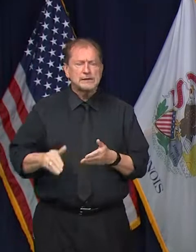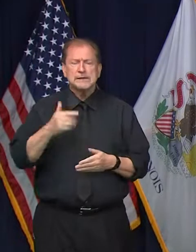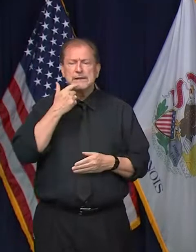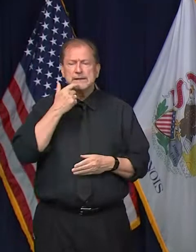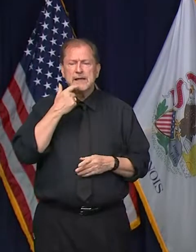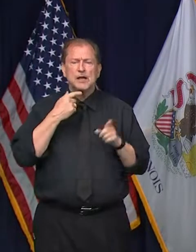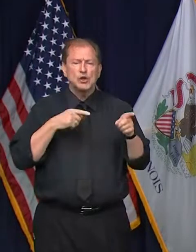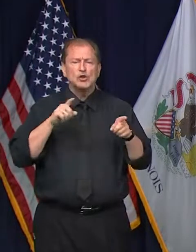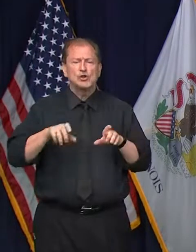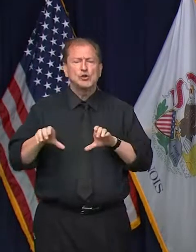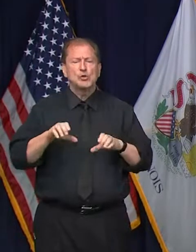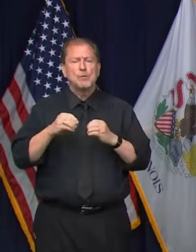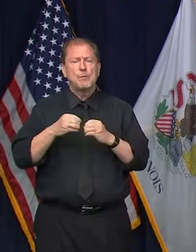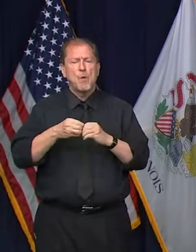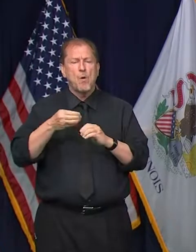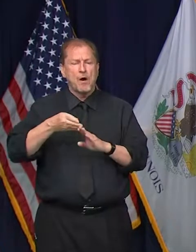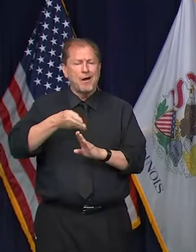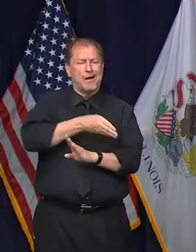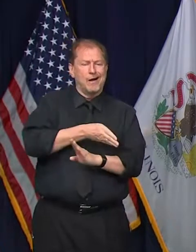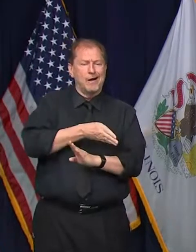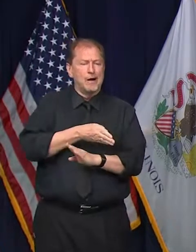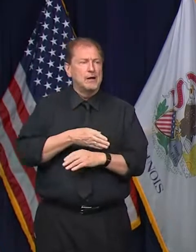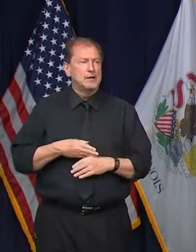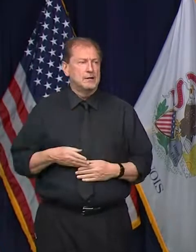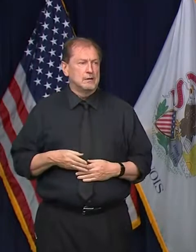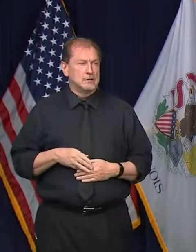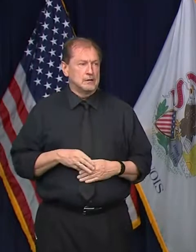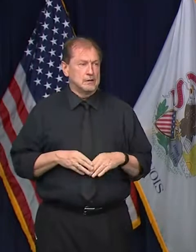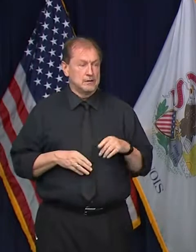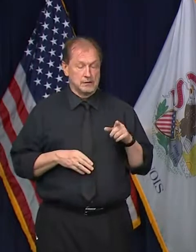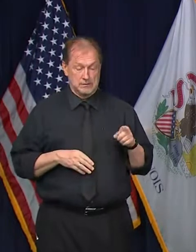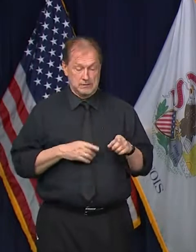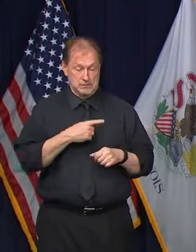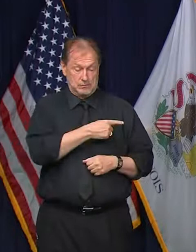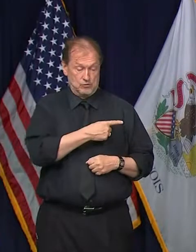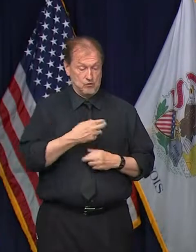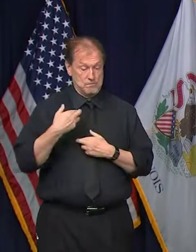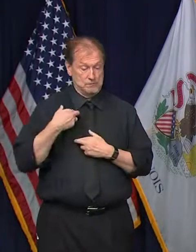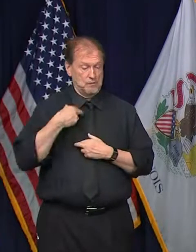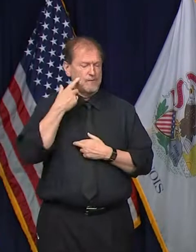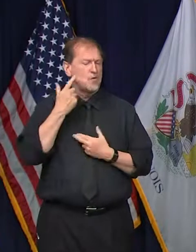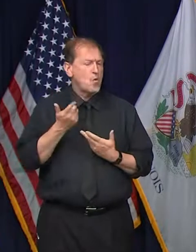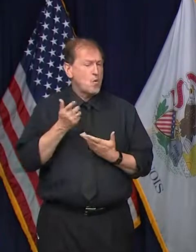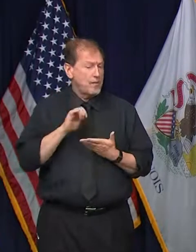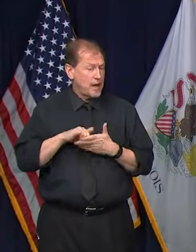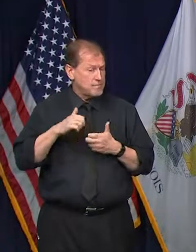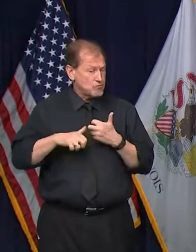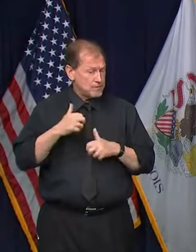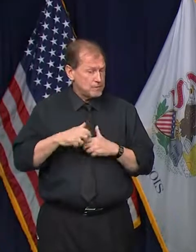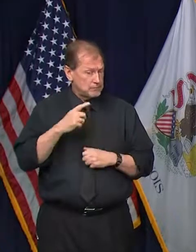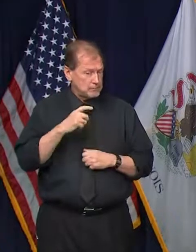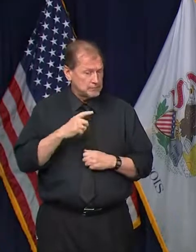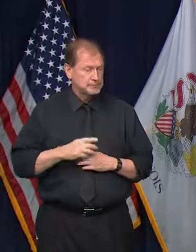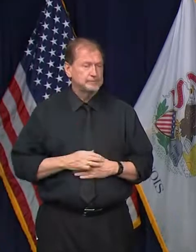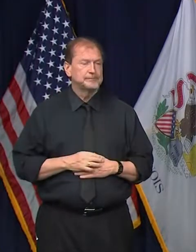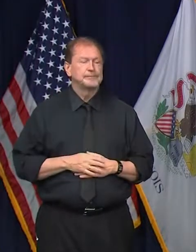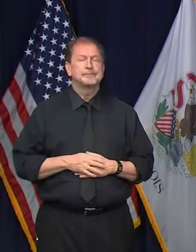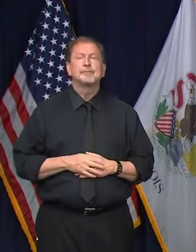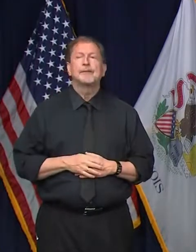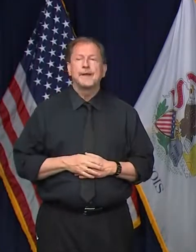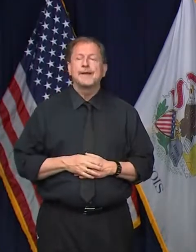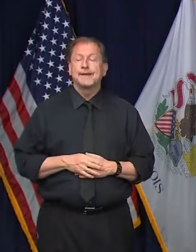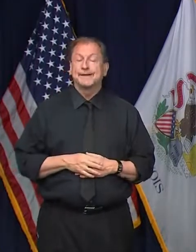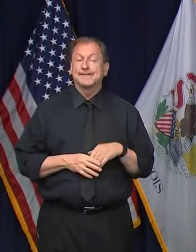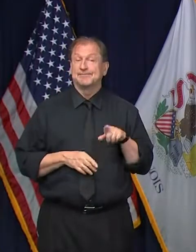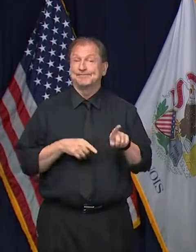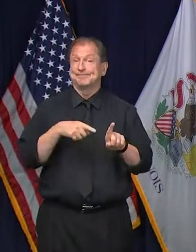done sooner. How much of this problem do you bear responsibility for? Well, I think what he forgets is that